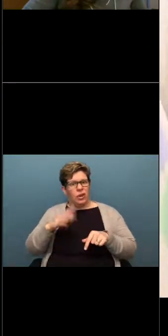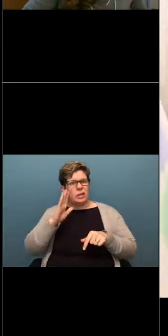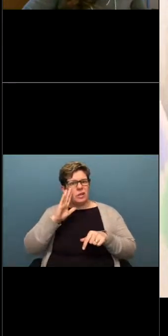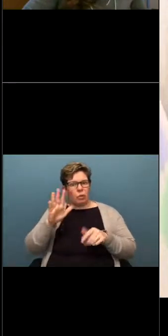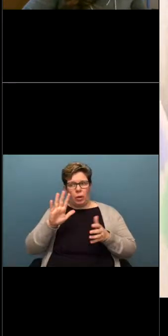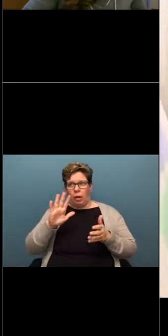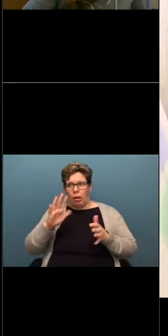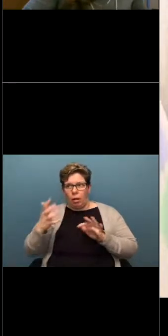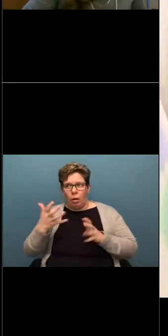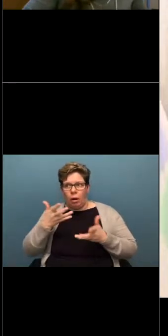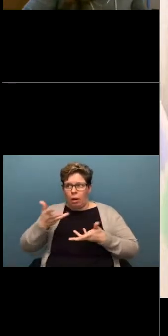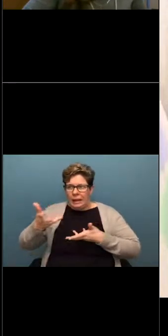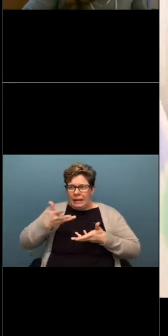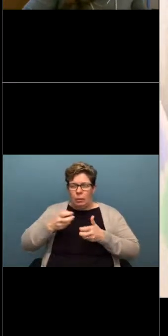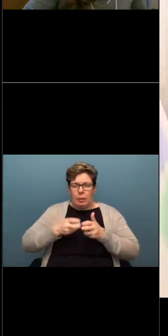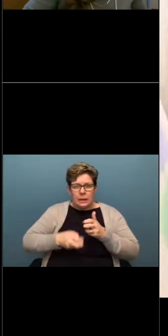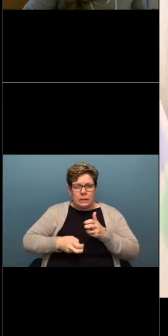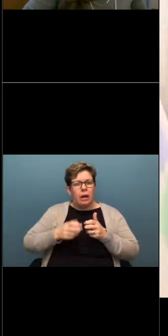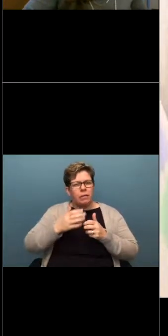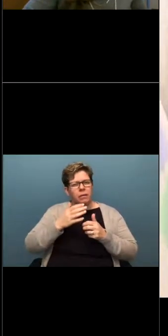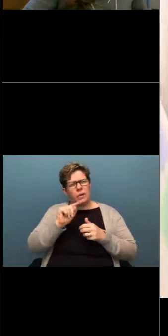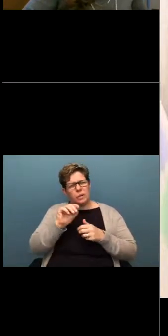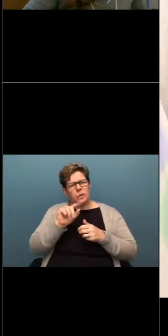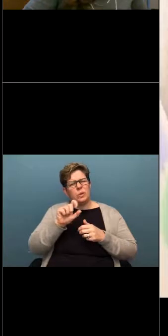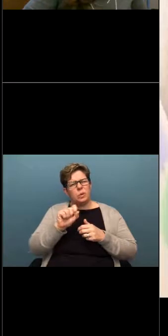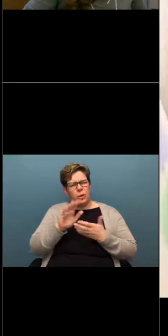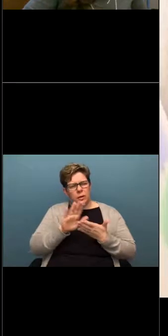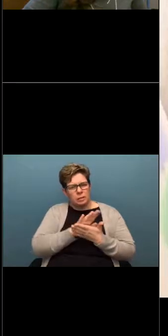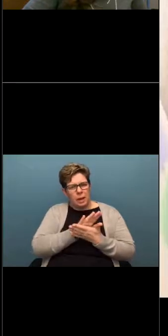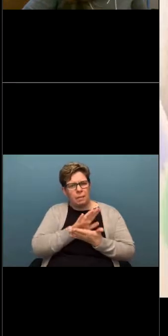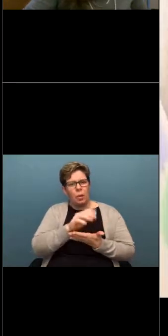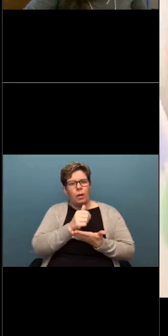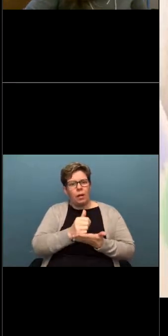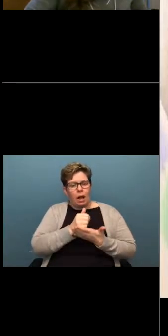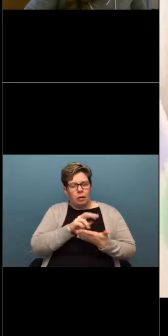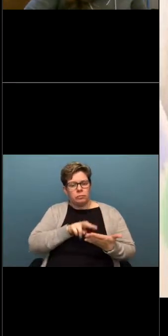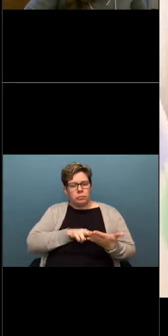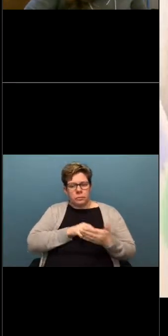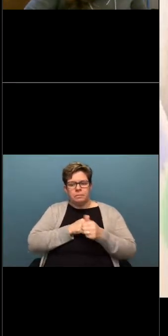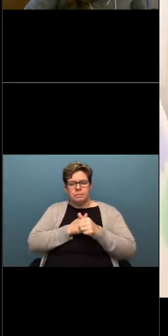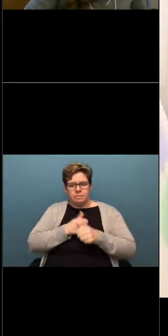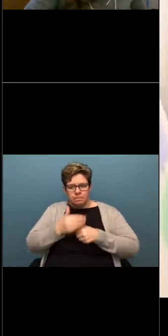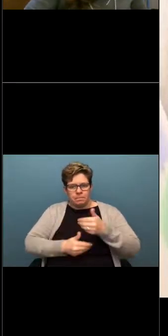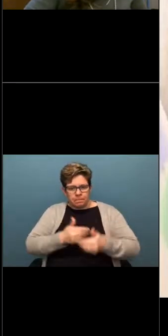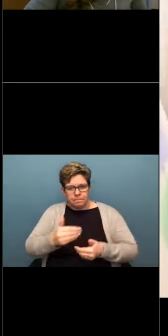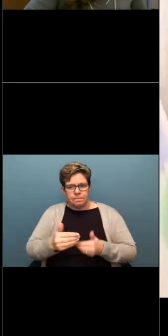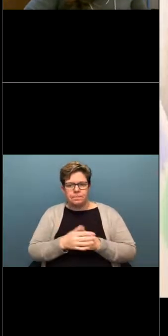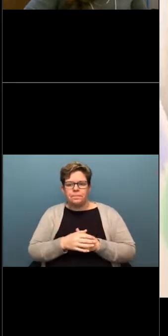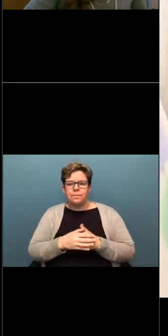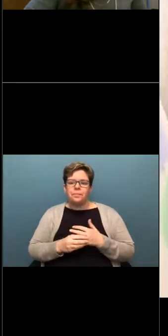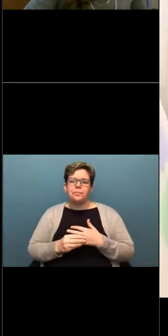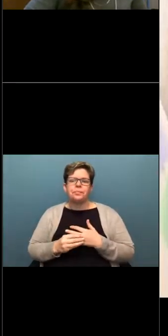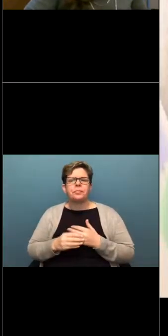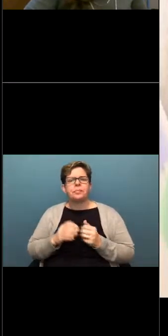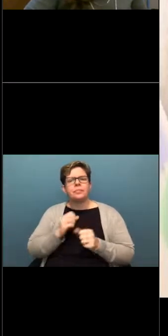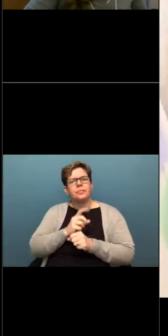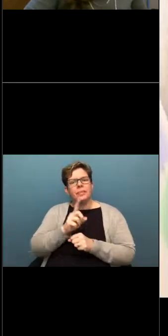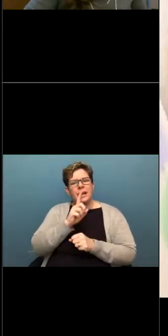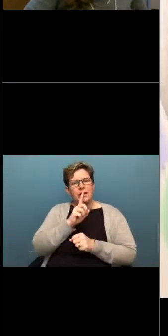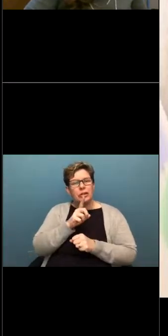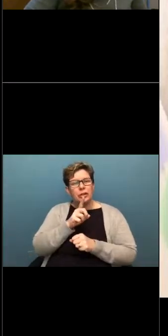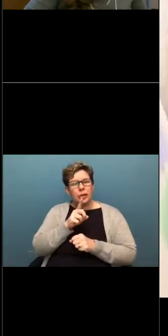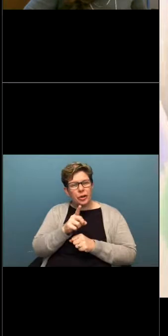you. I think it's really important that you make sure you're understood. Again, referring back to that statistic that